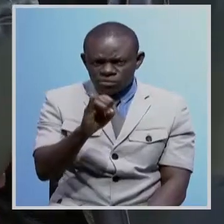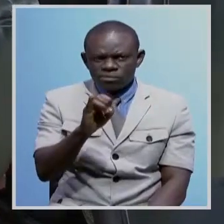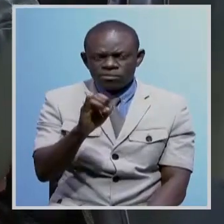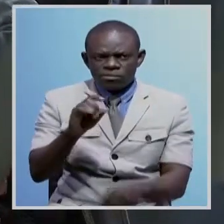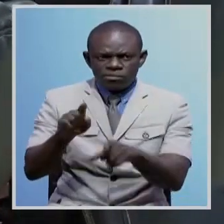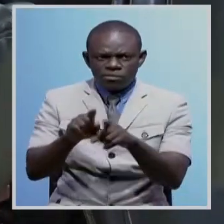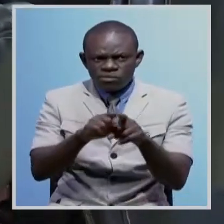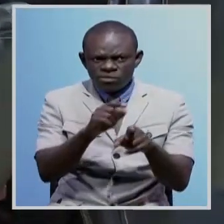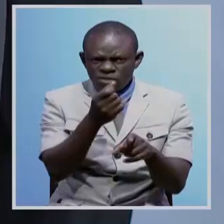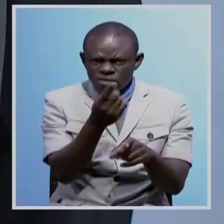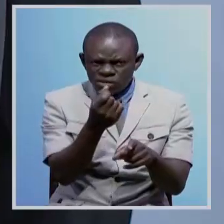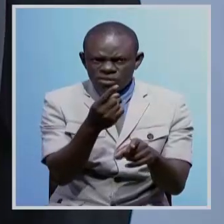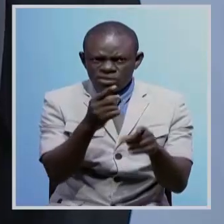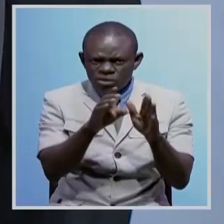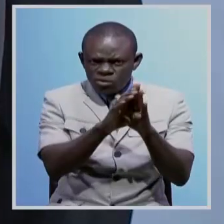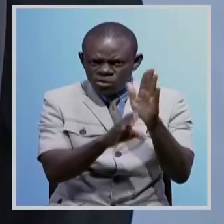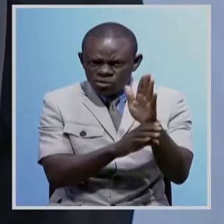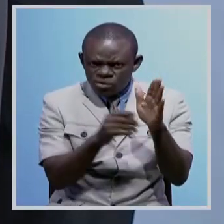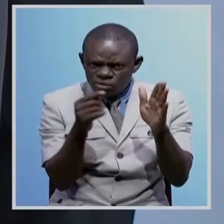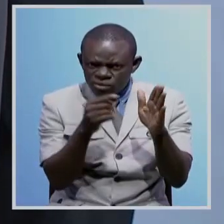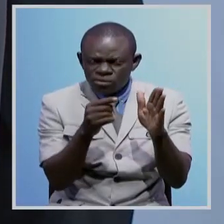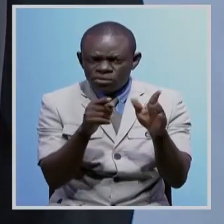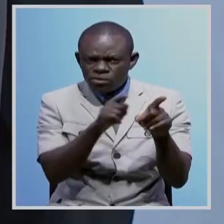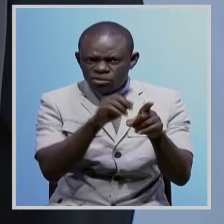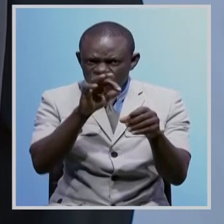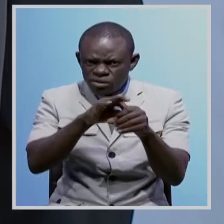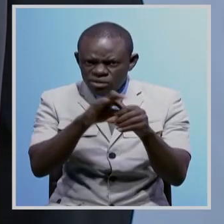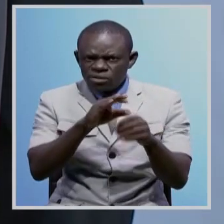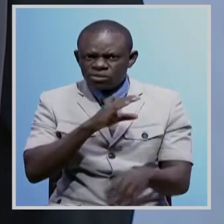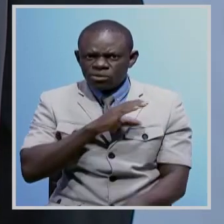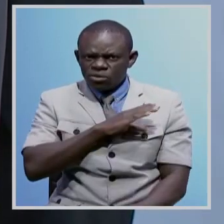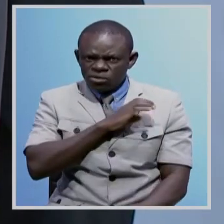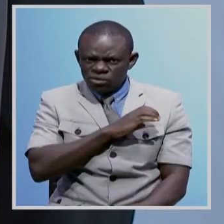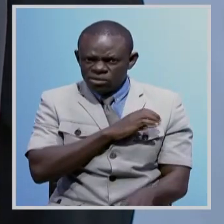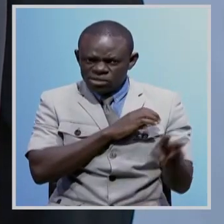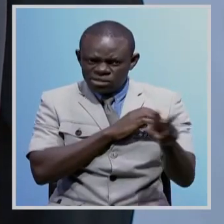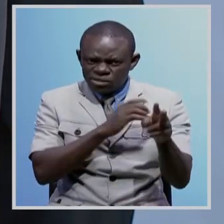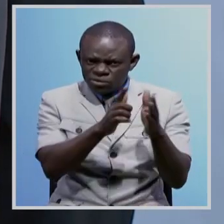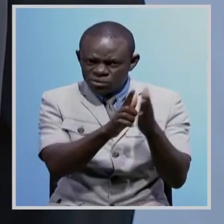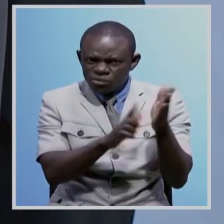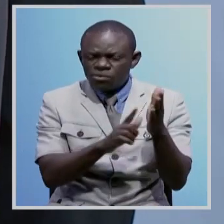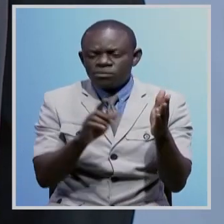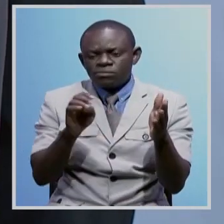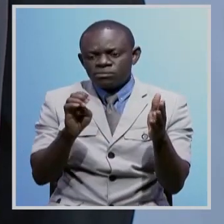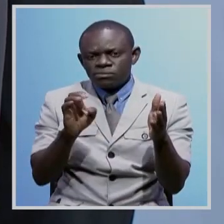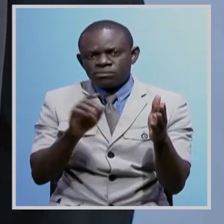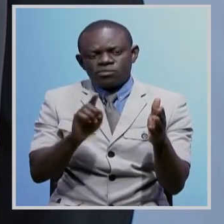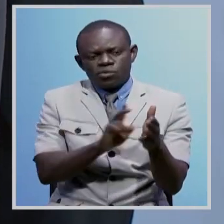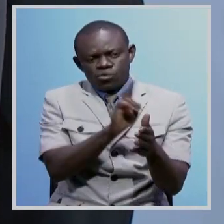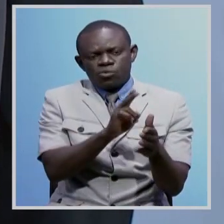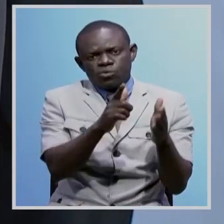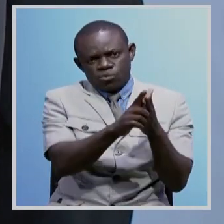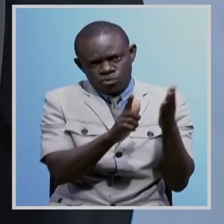11D of the Electoral Code of Conduct, suspended with immediate effect all manner of